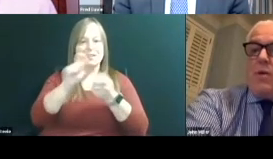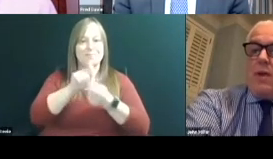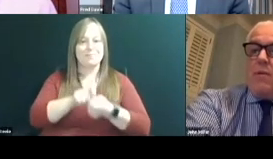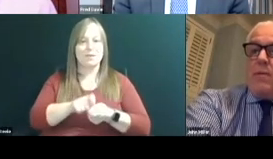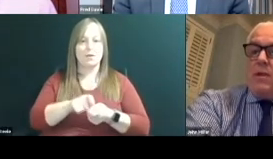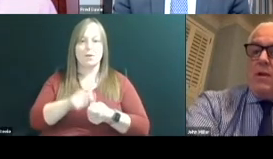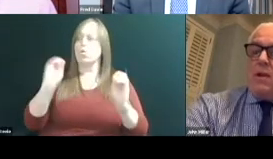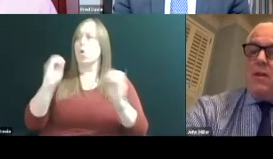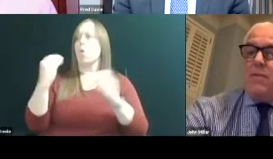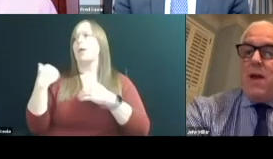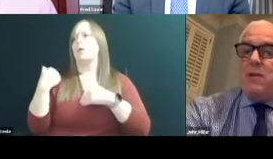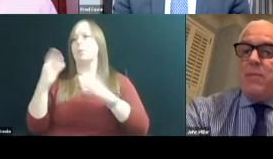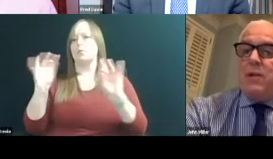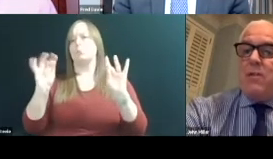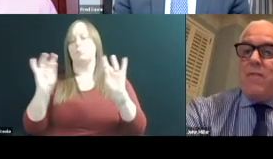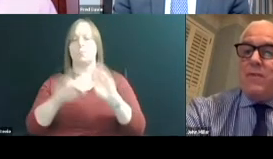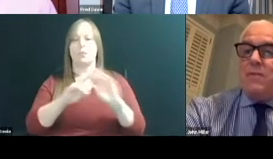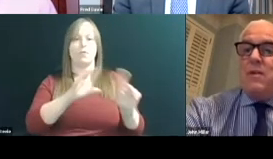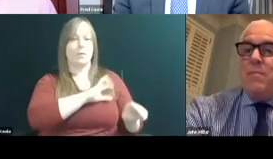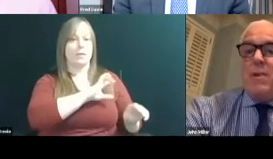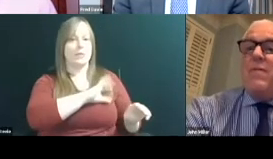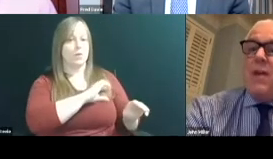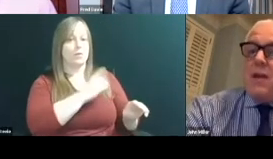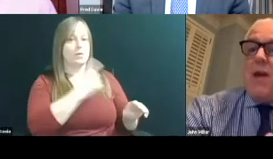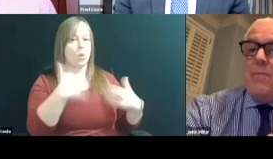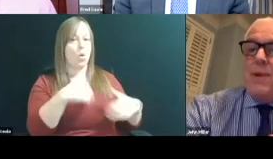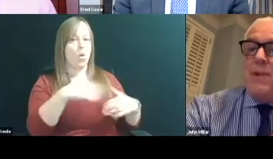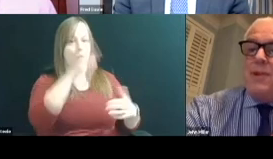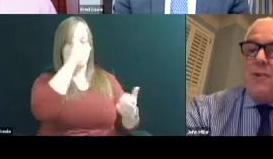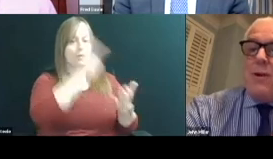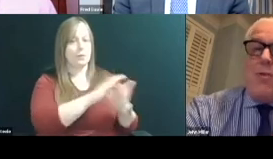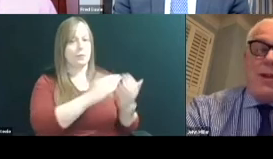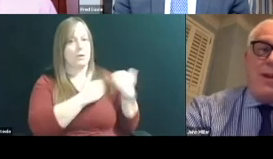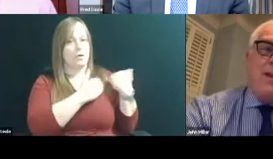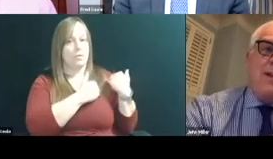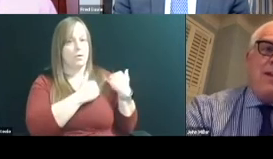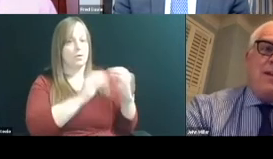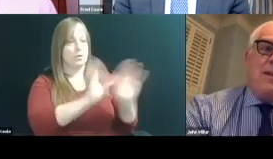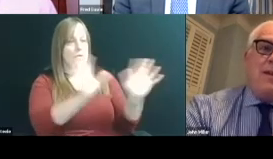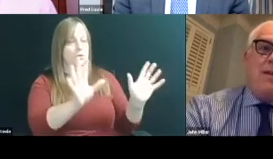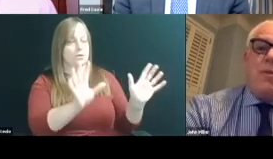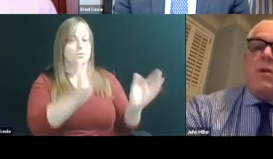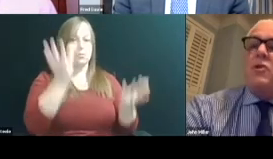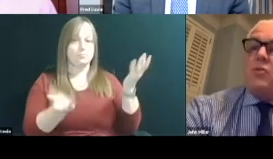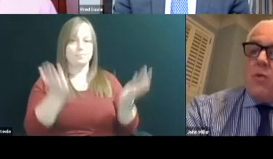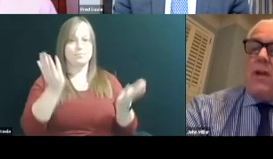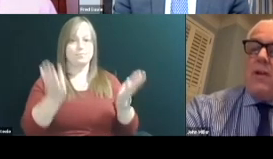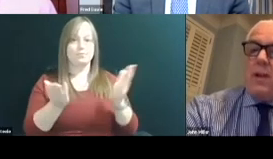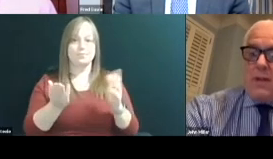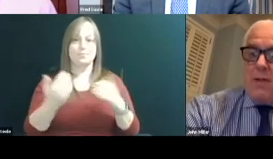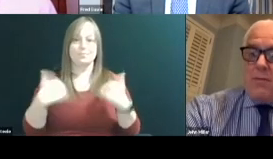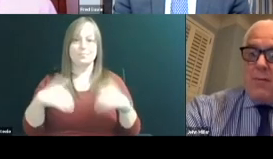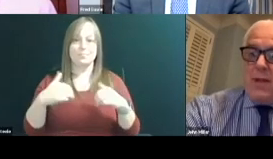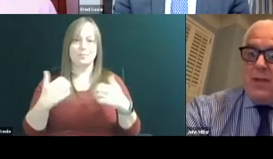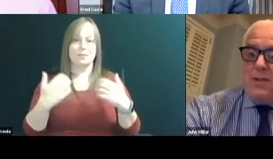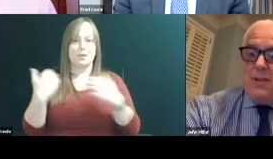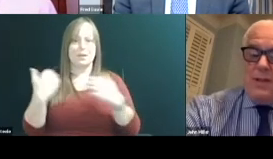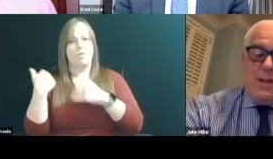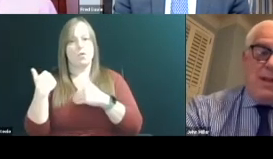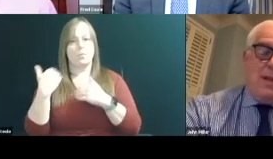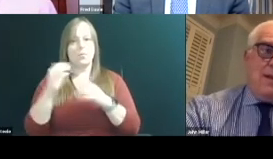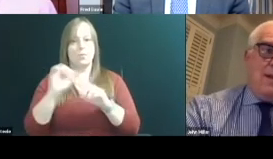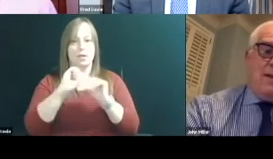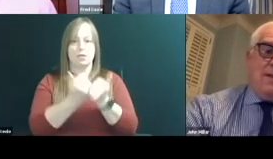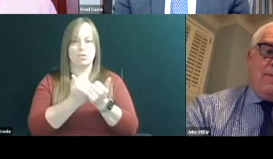say there's no accountability. And if you ask police officers, they believe the accountability is draconian. We're an extraordinarily accountable